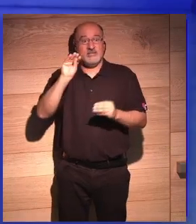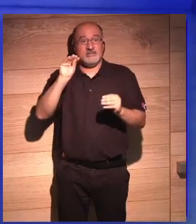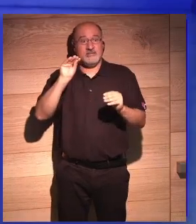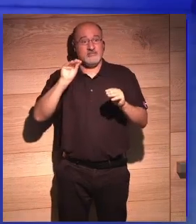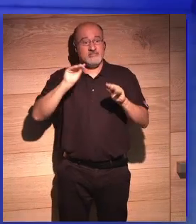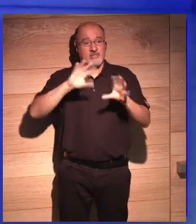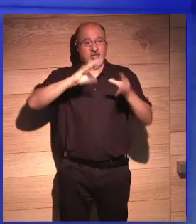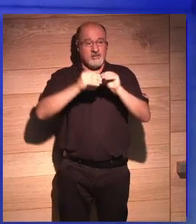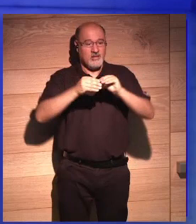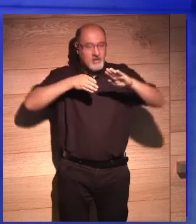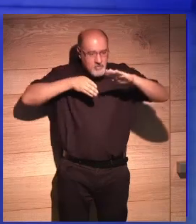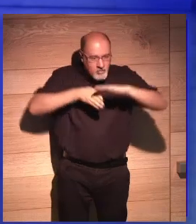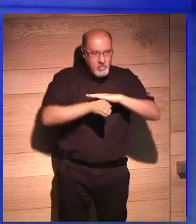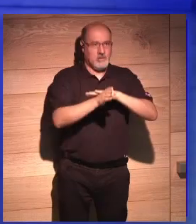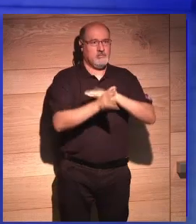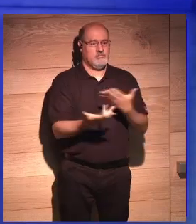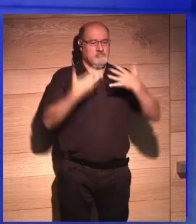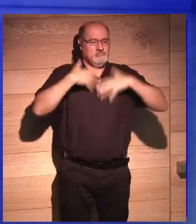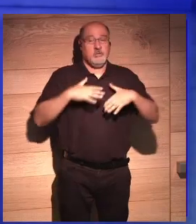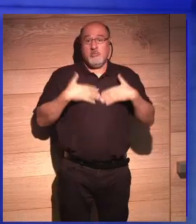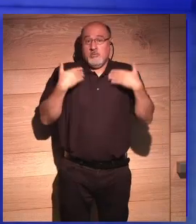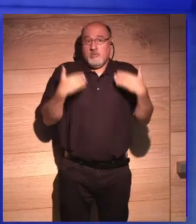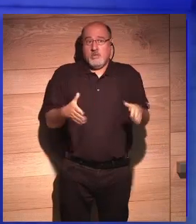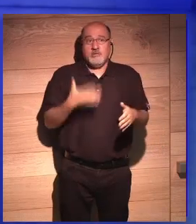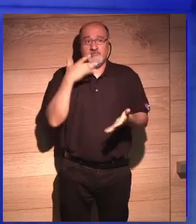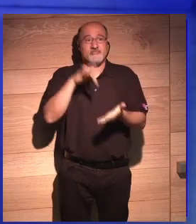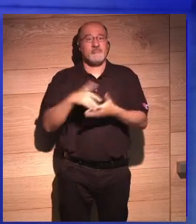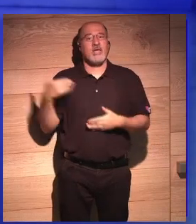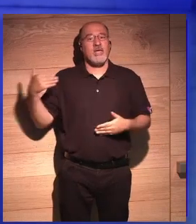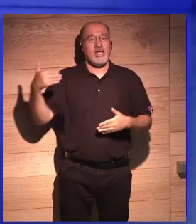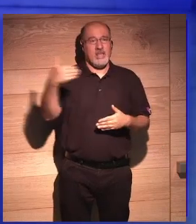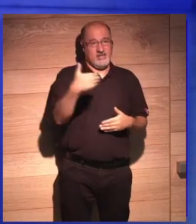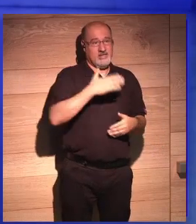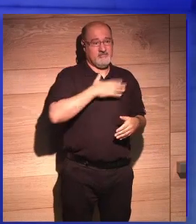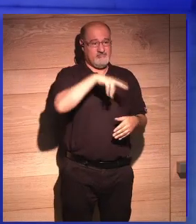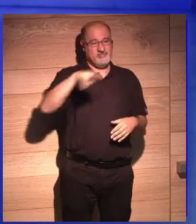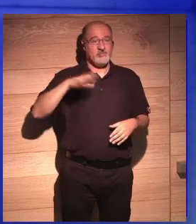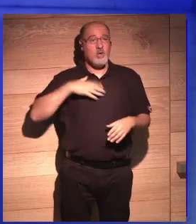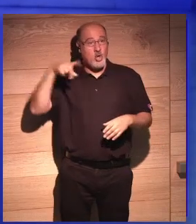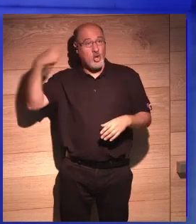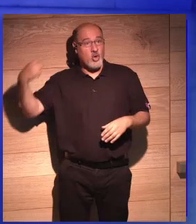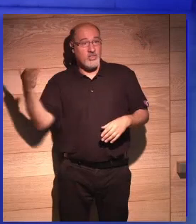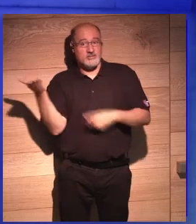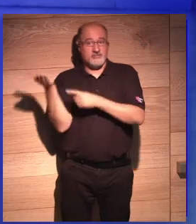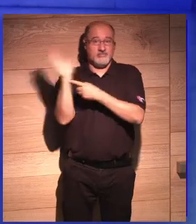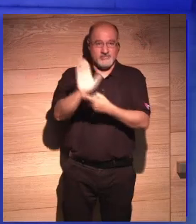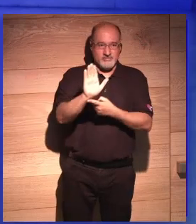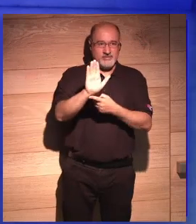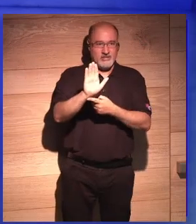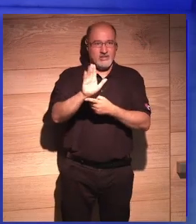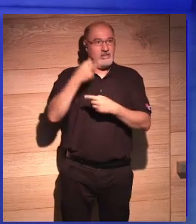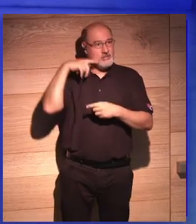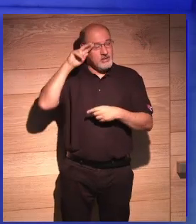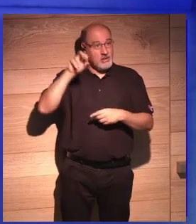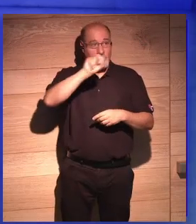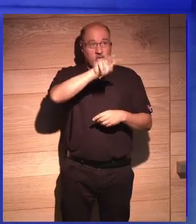we did in a gallery in London called the Saatchi Gallery was present a 12-person experience. Initially, it was presented for